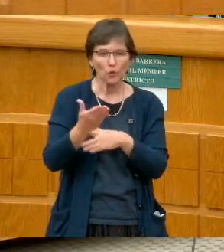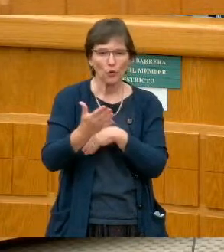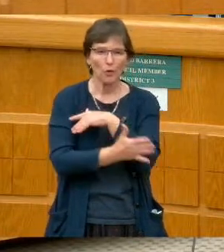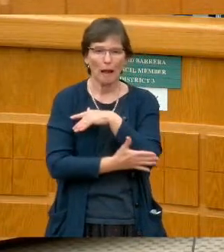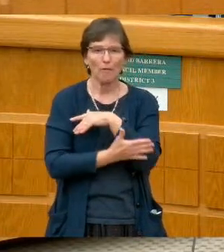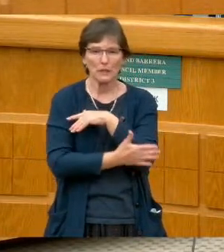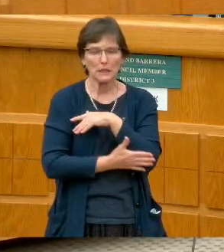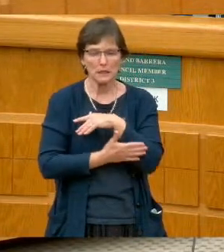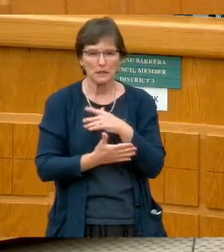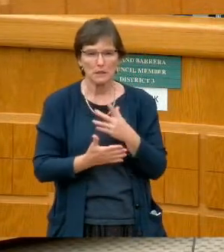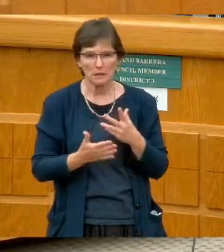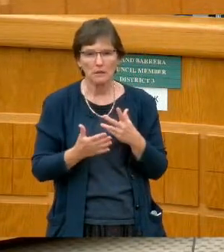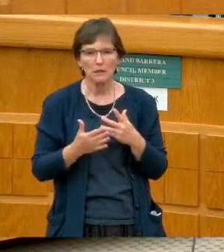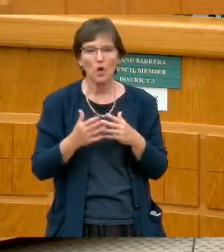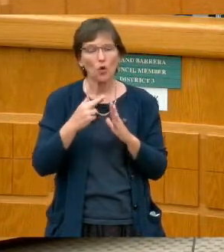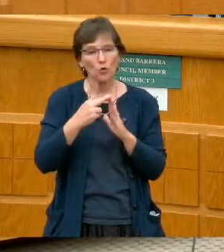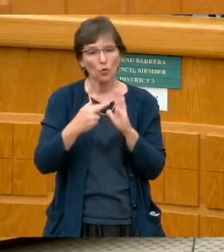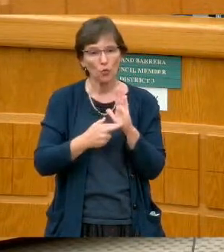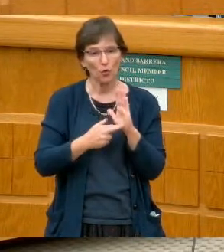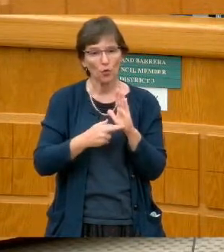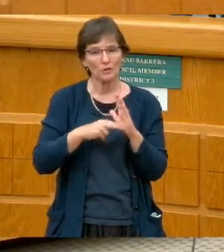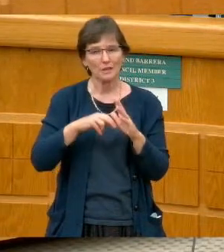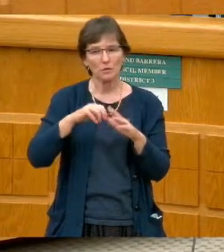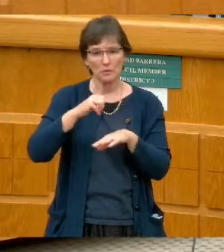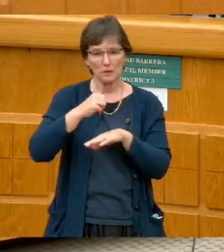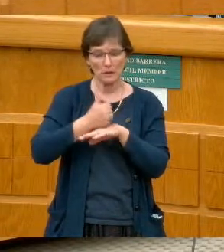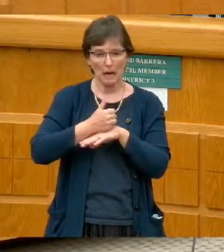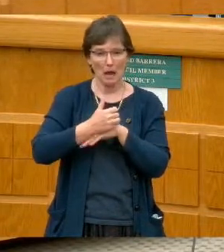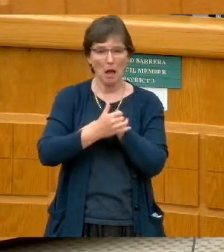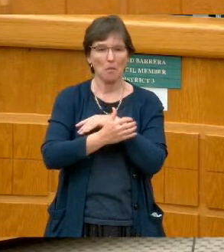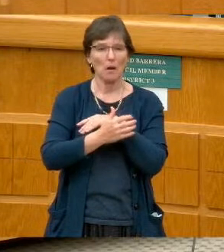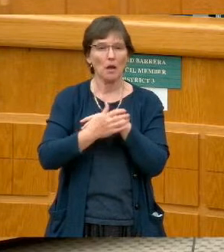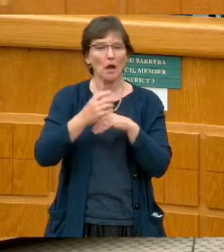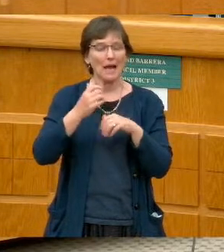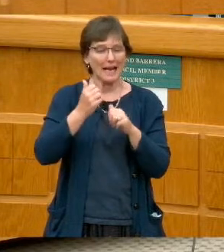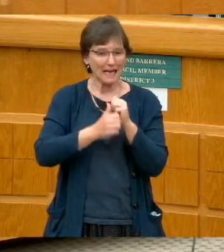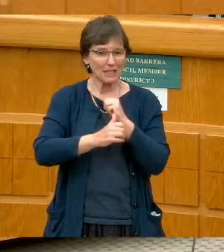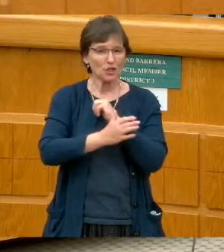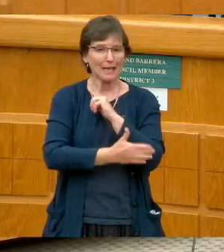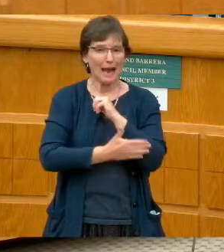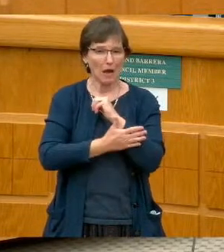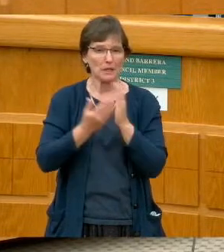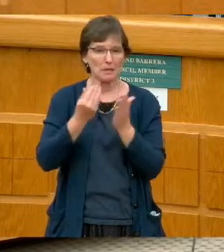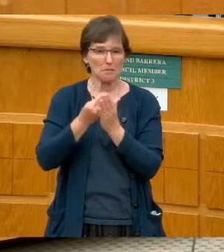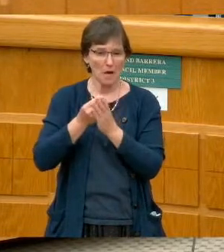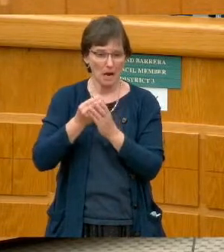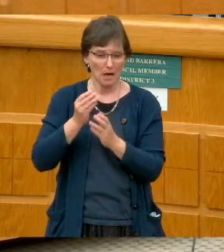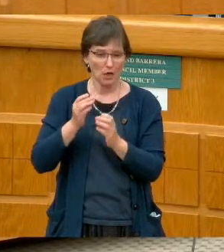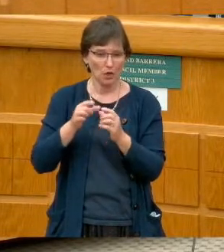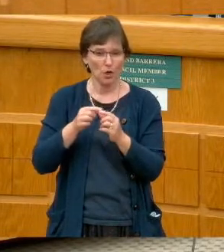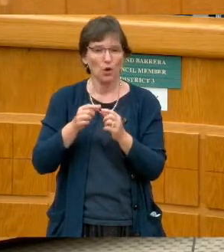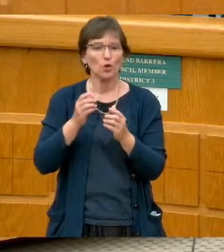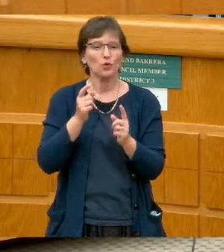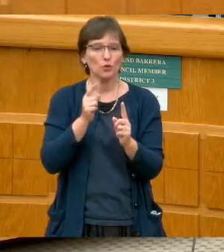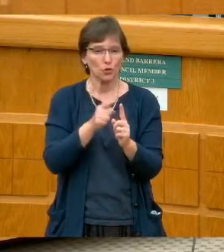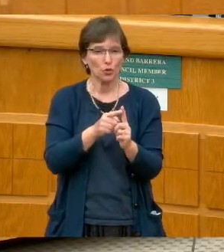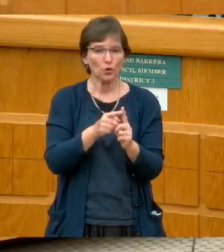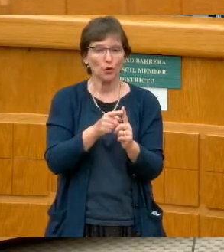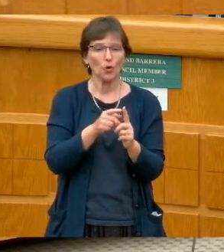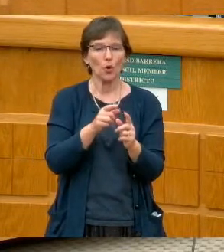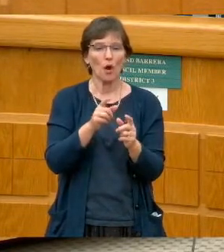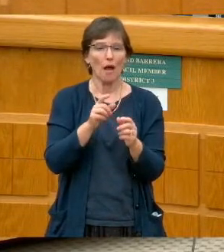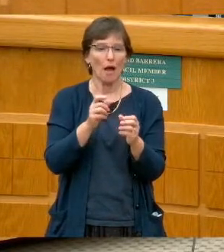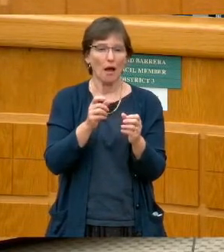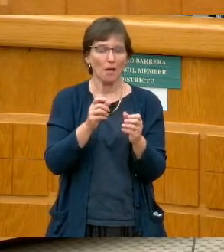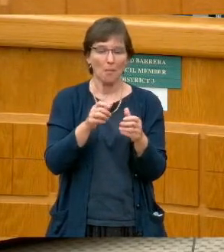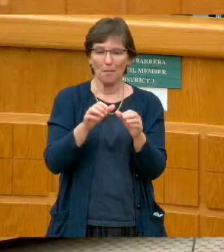Act. And the rules for counties of our size allocated funding on a per capita basis. And the money went directly to